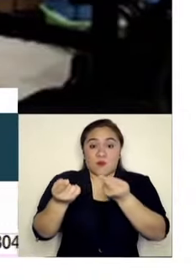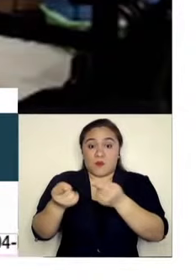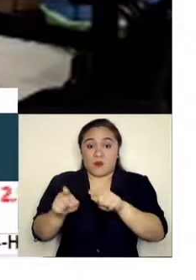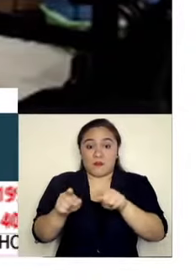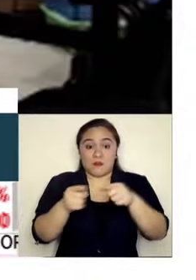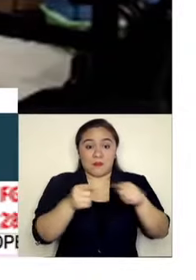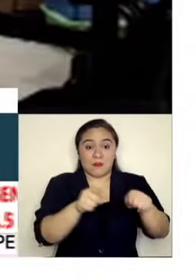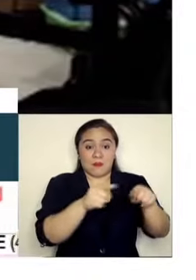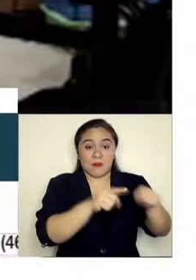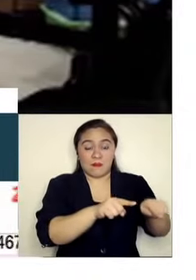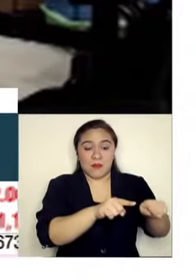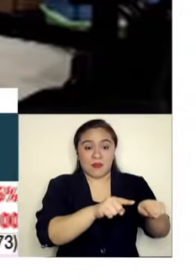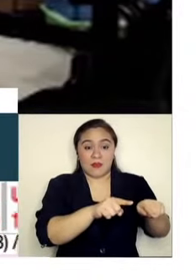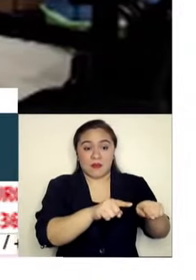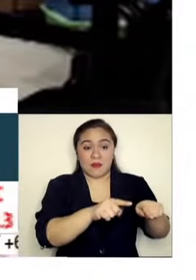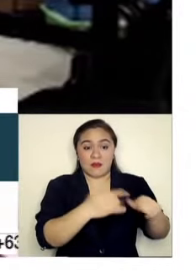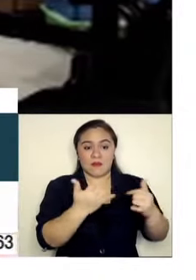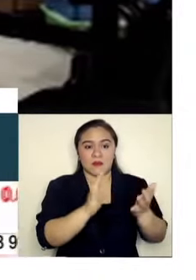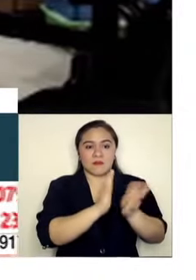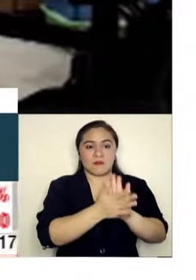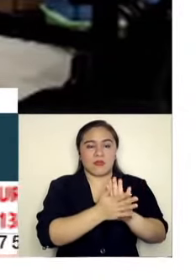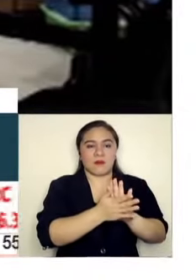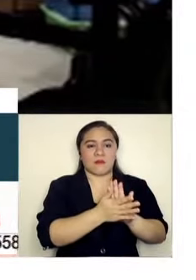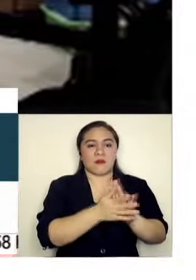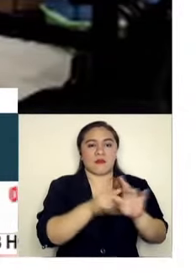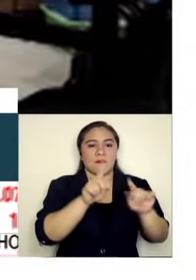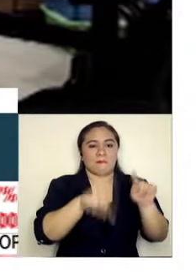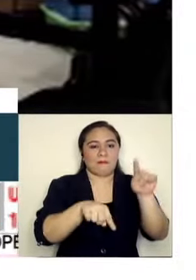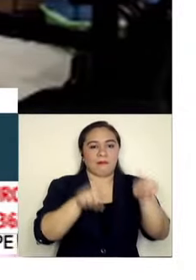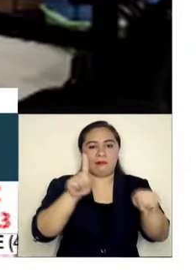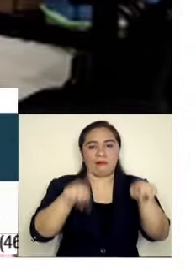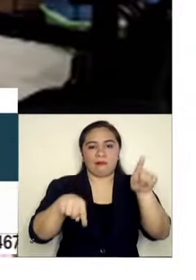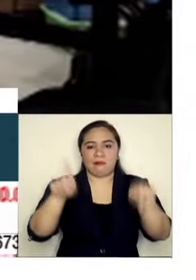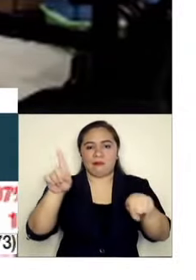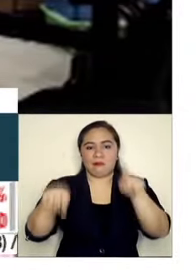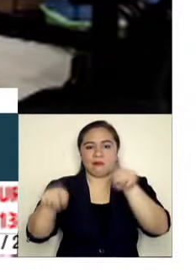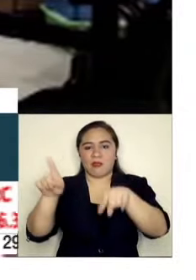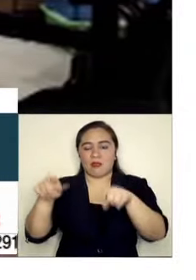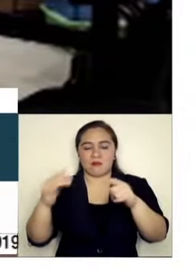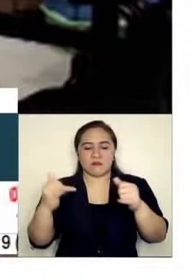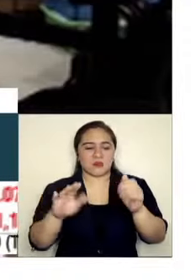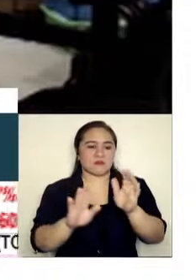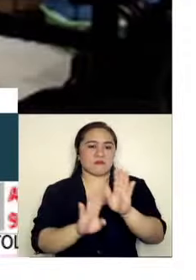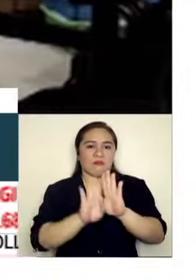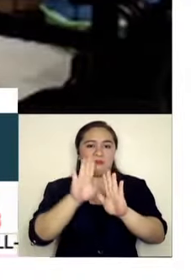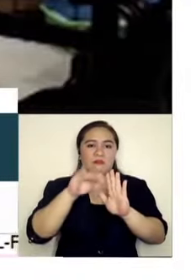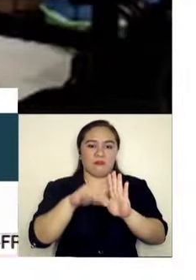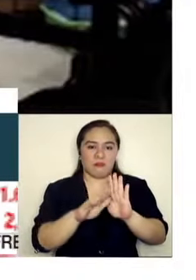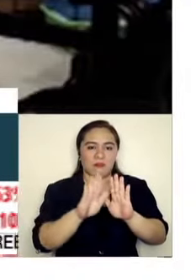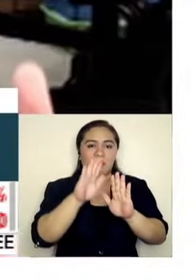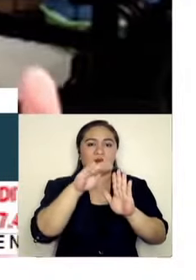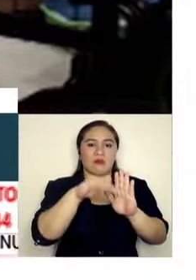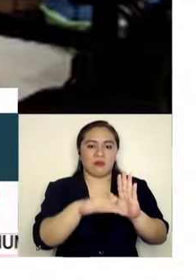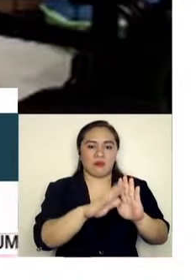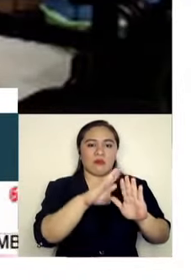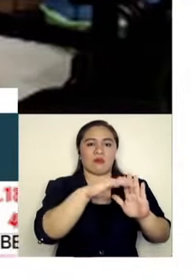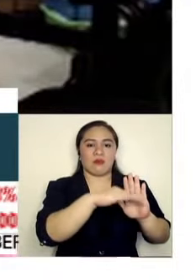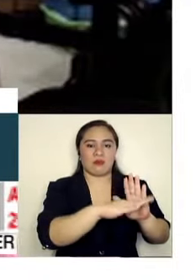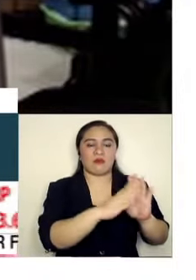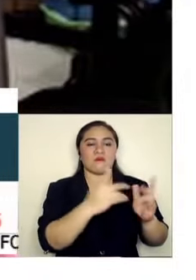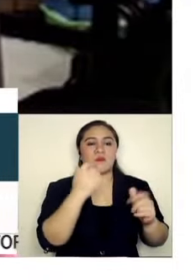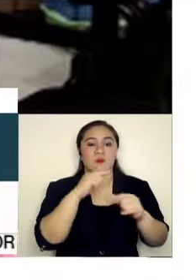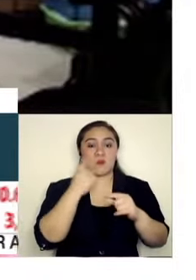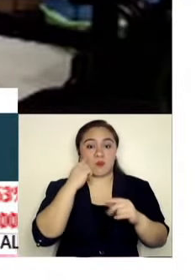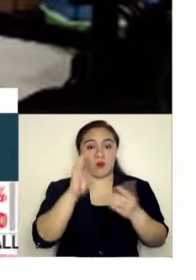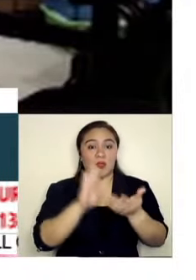intermittently. Nakita nyo, we have increased 1 month, another month slow, another month increase. It's happening, but in this case,